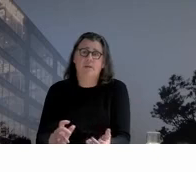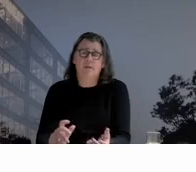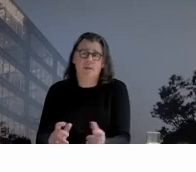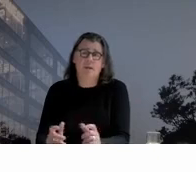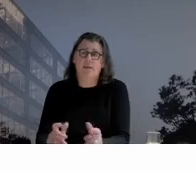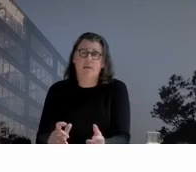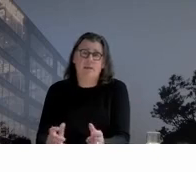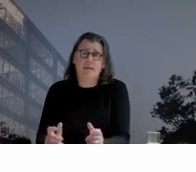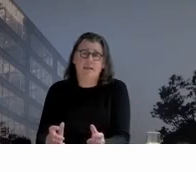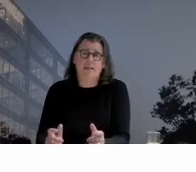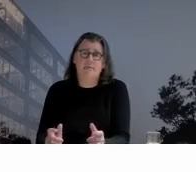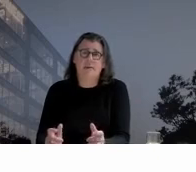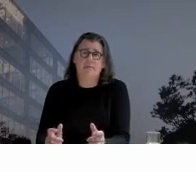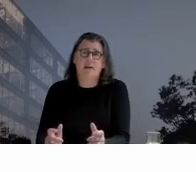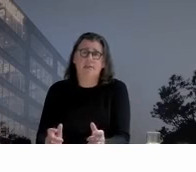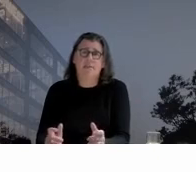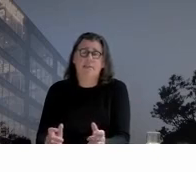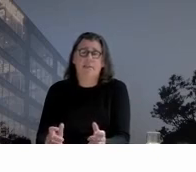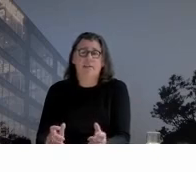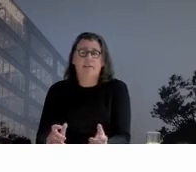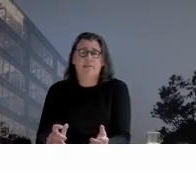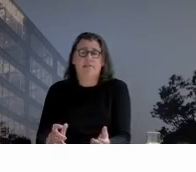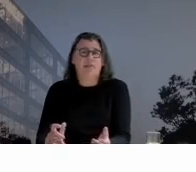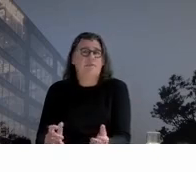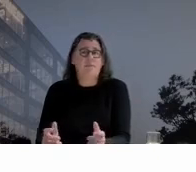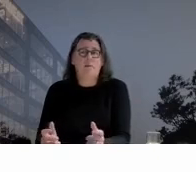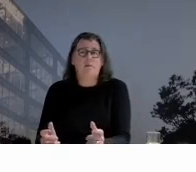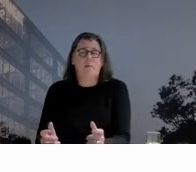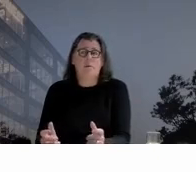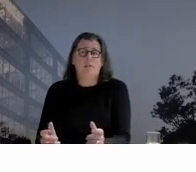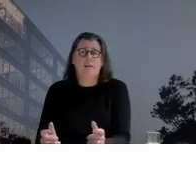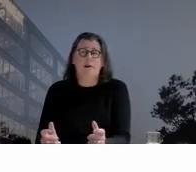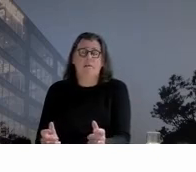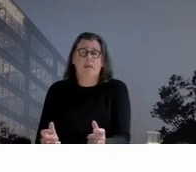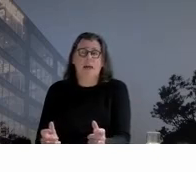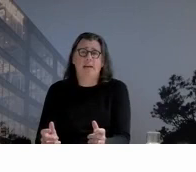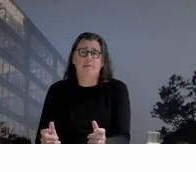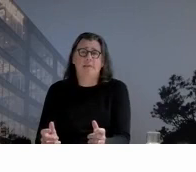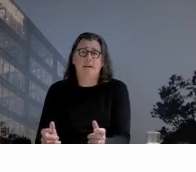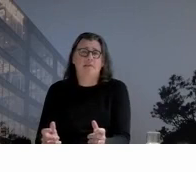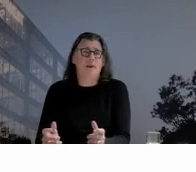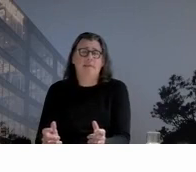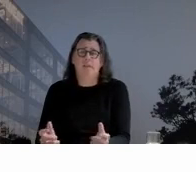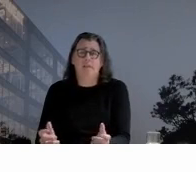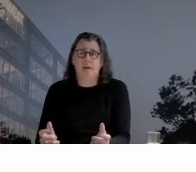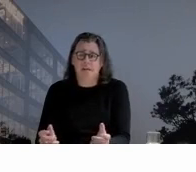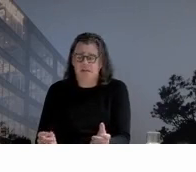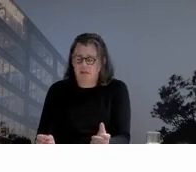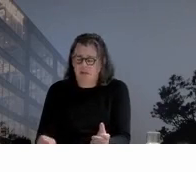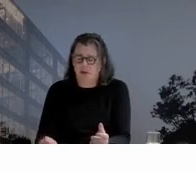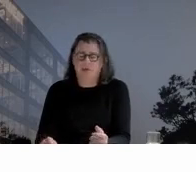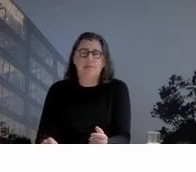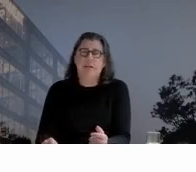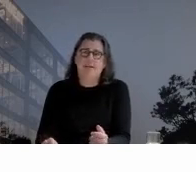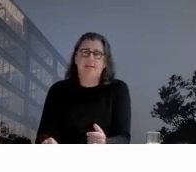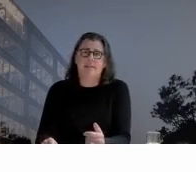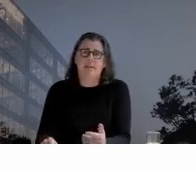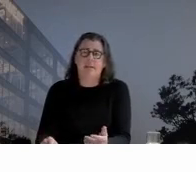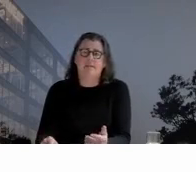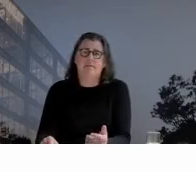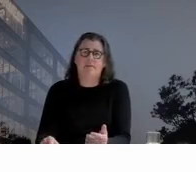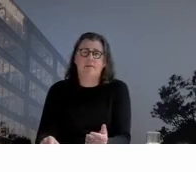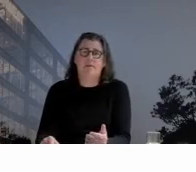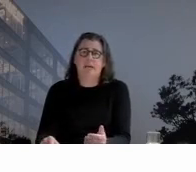to design in a really contemporary fashion, shift maybe what we think of as great design, understand